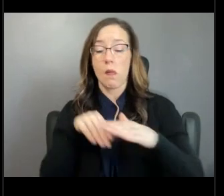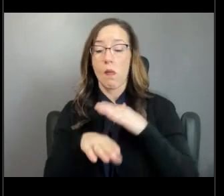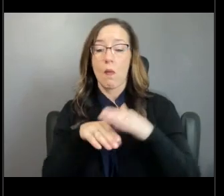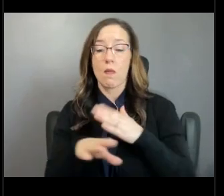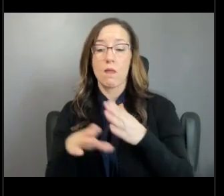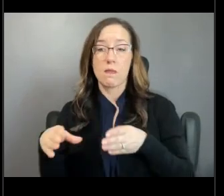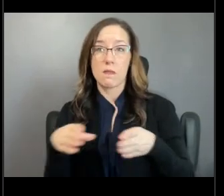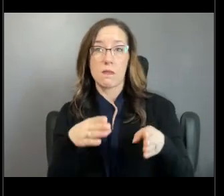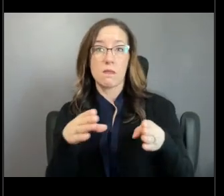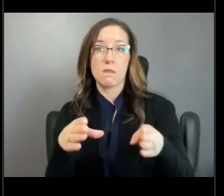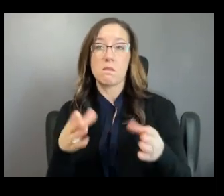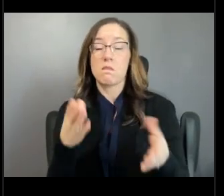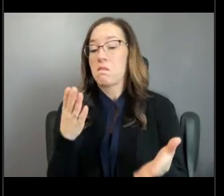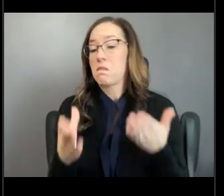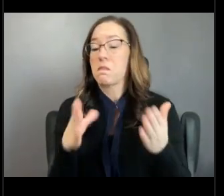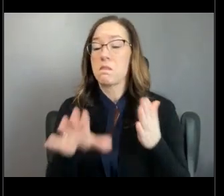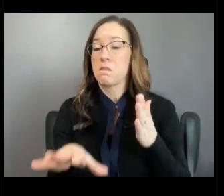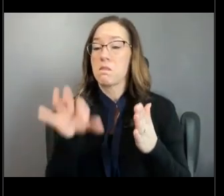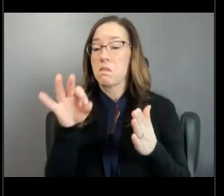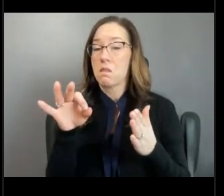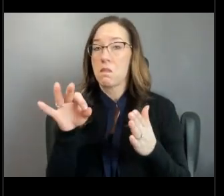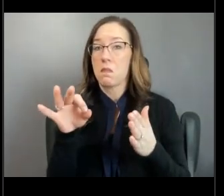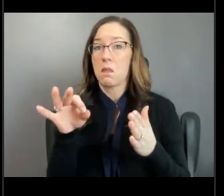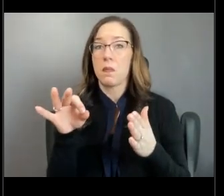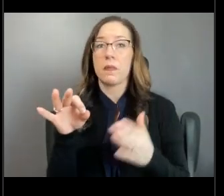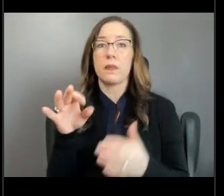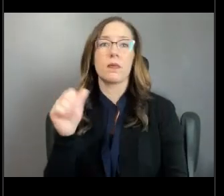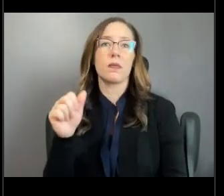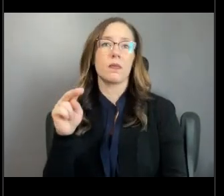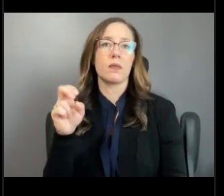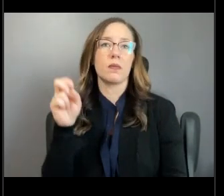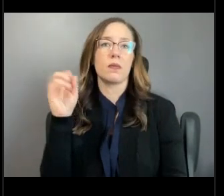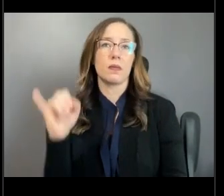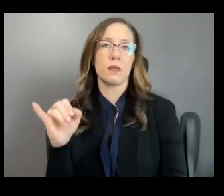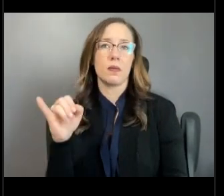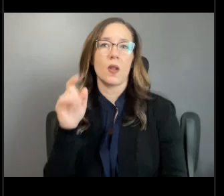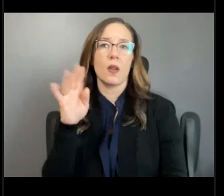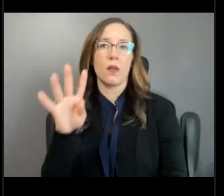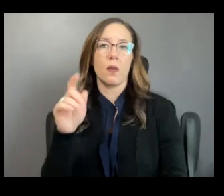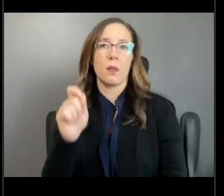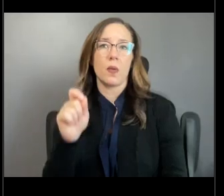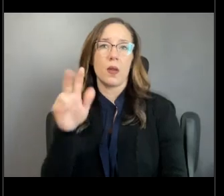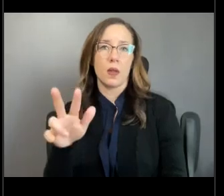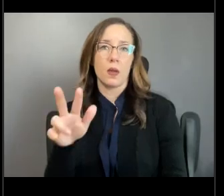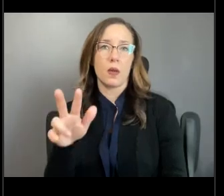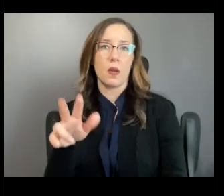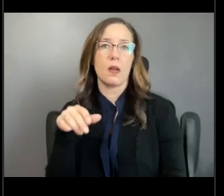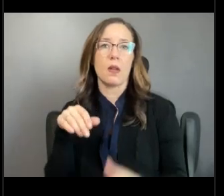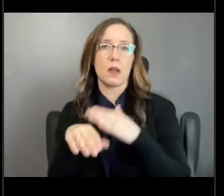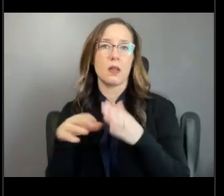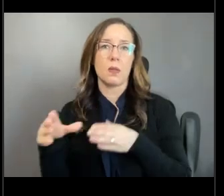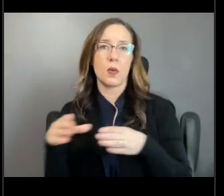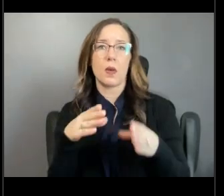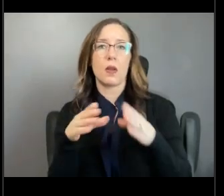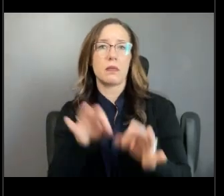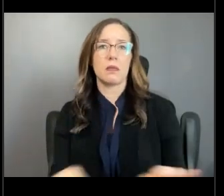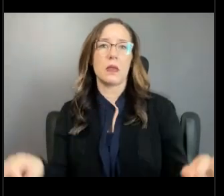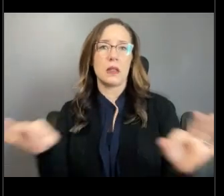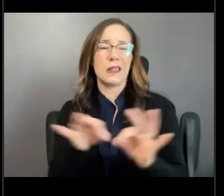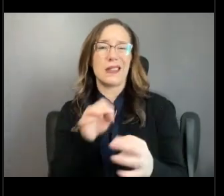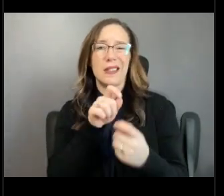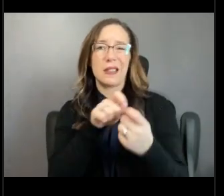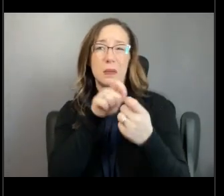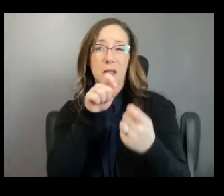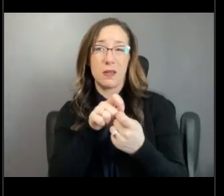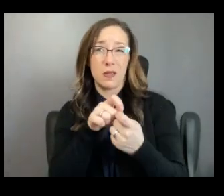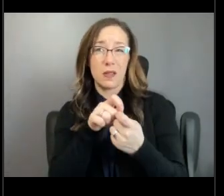routes may be found in ANSI 4.3 accessible route. A key